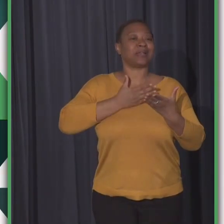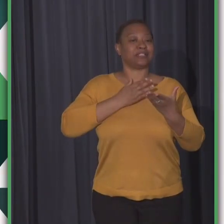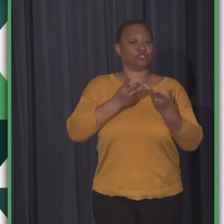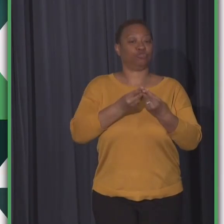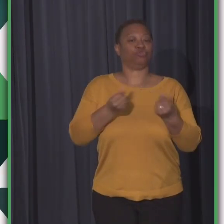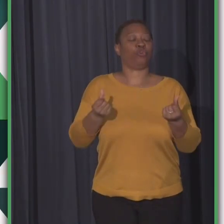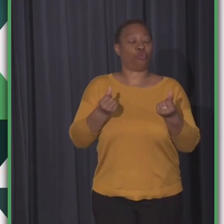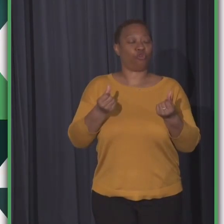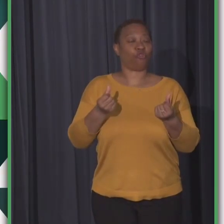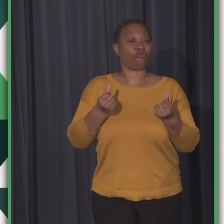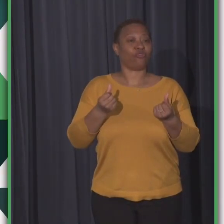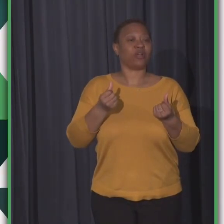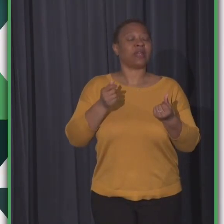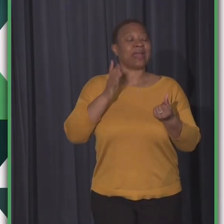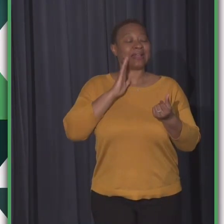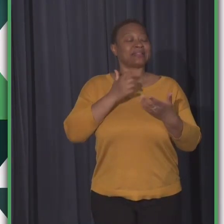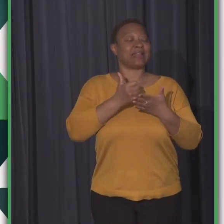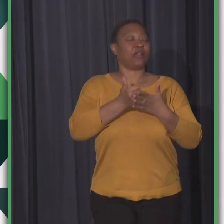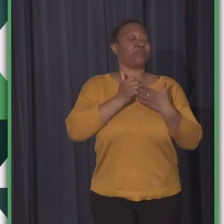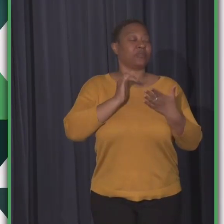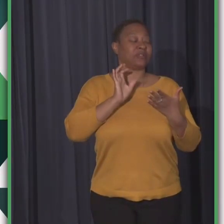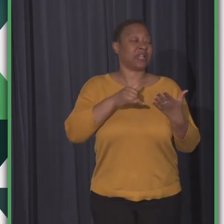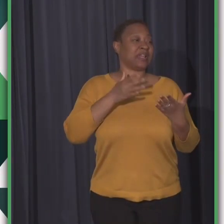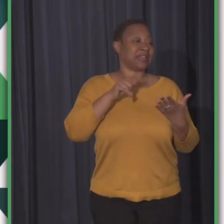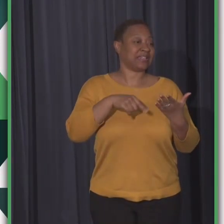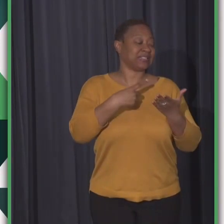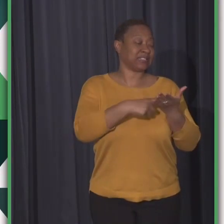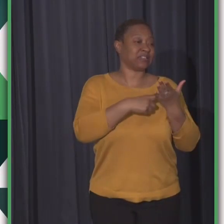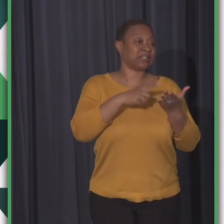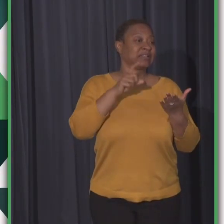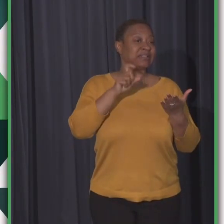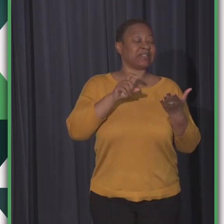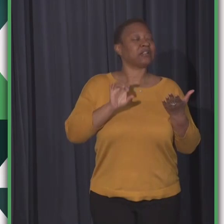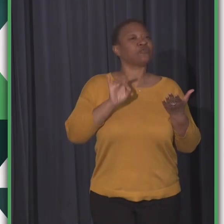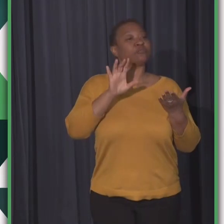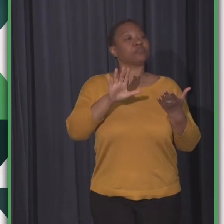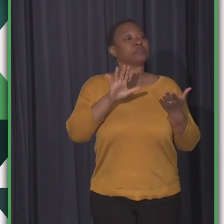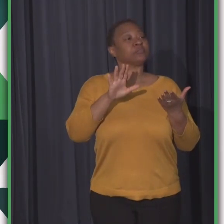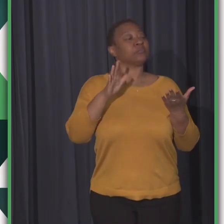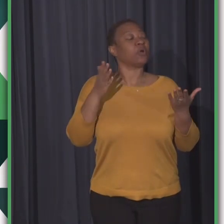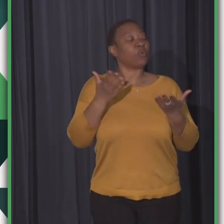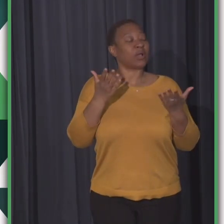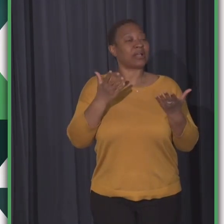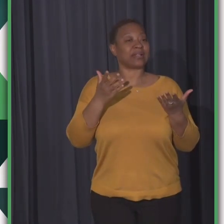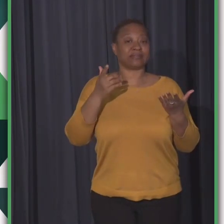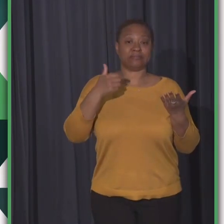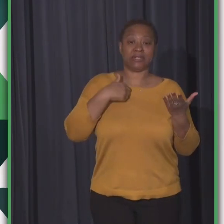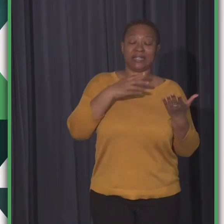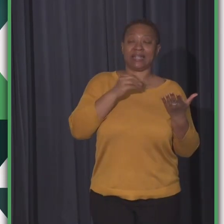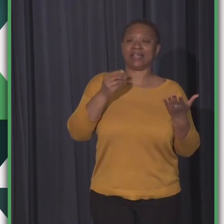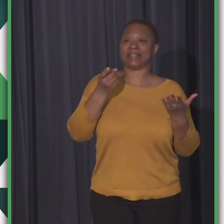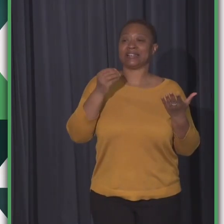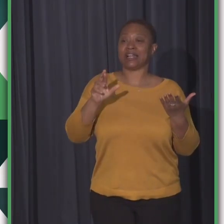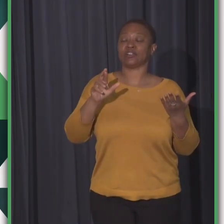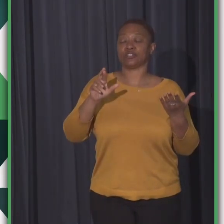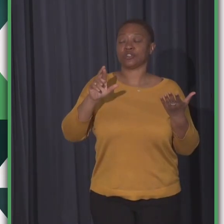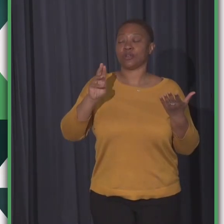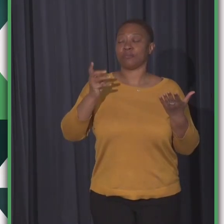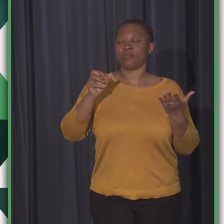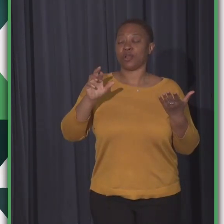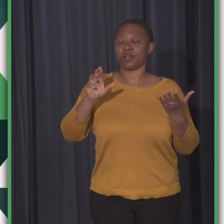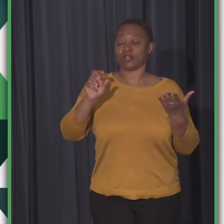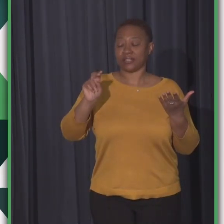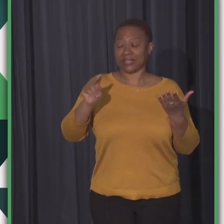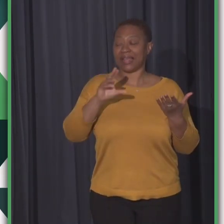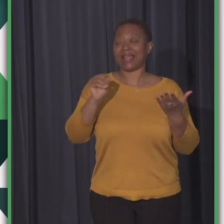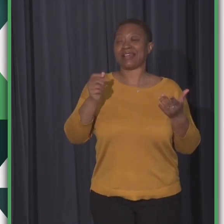accomplished that stellarly. But this conversation certainly has raised the need for myself, Dr. Martin, and the chief investigator and his team